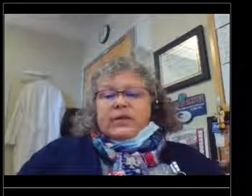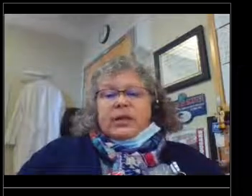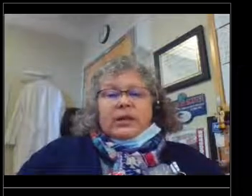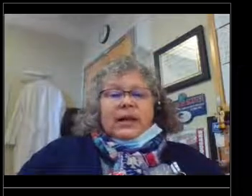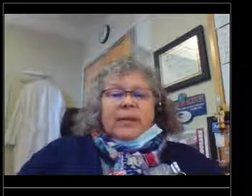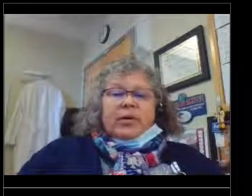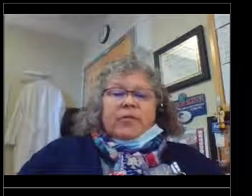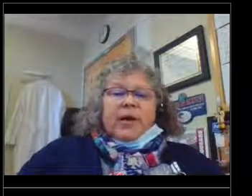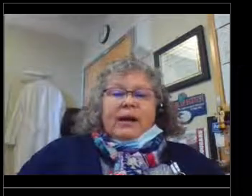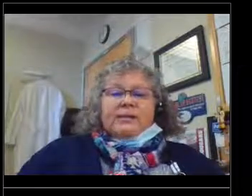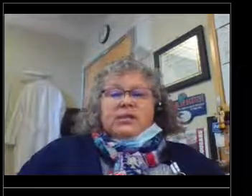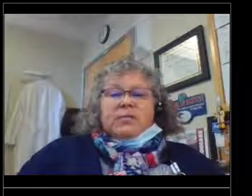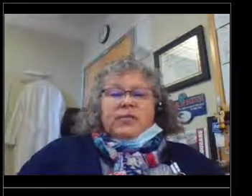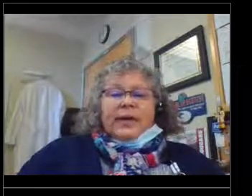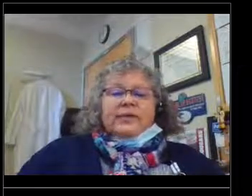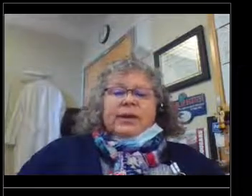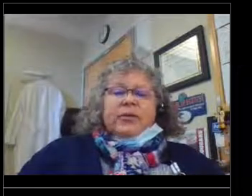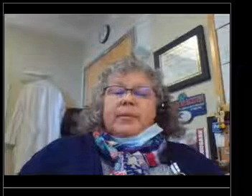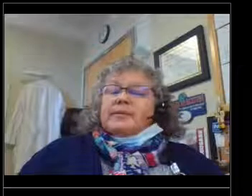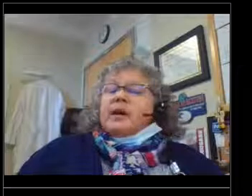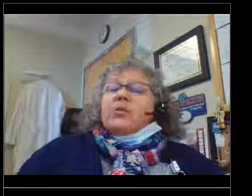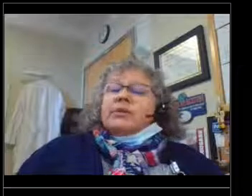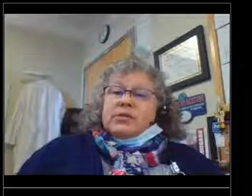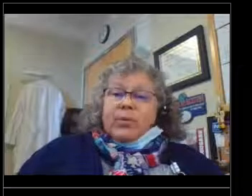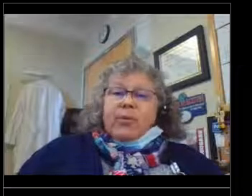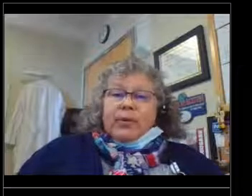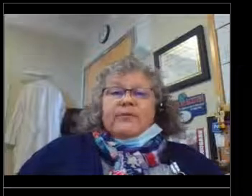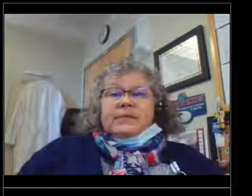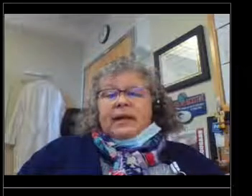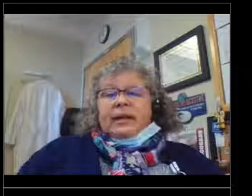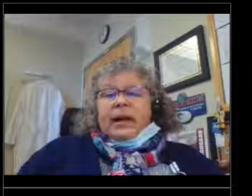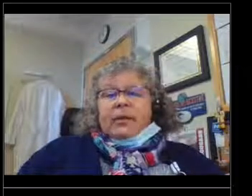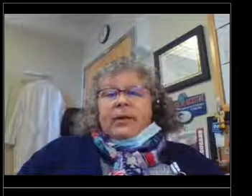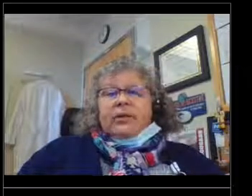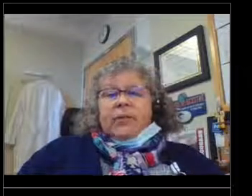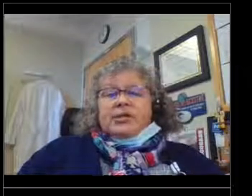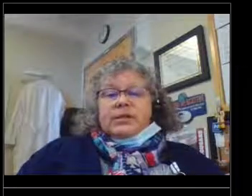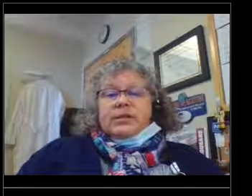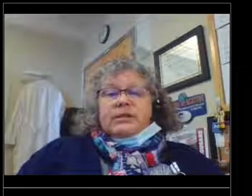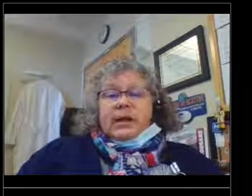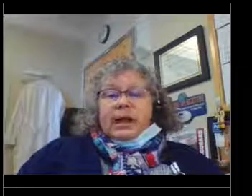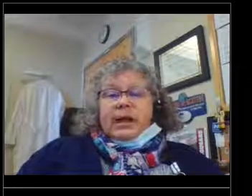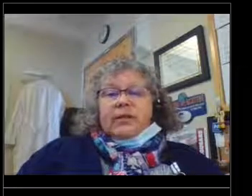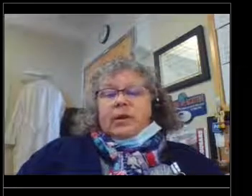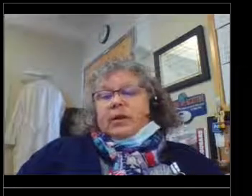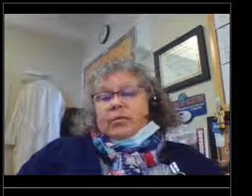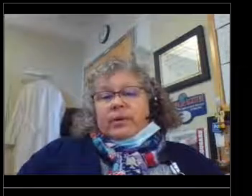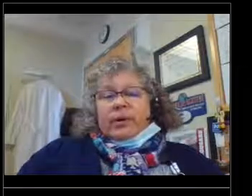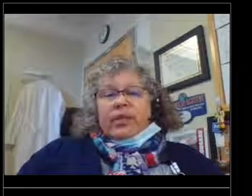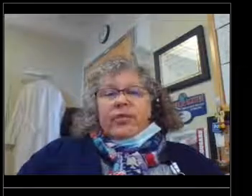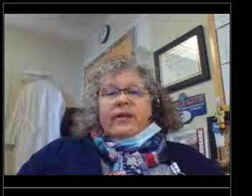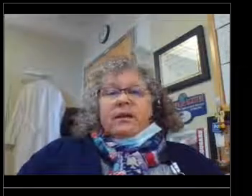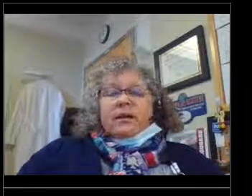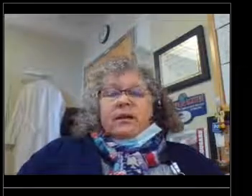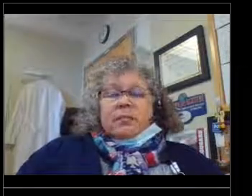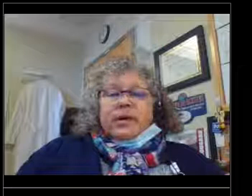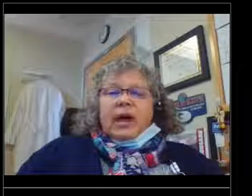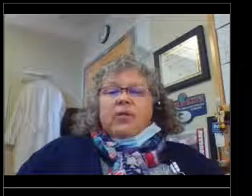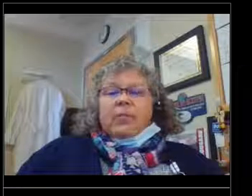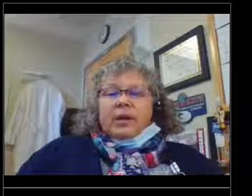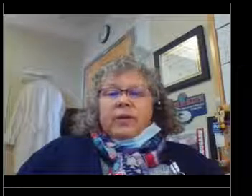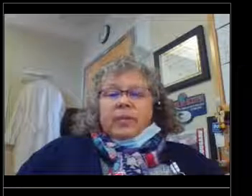requirements for rigid collaborative practice and supervisory agreements, which is what we've done now here in Washington State, and really want to thank